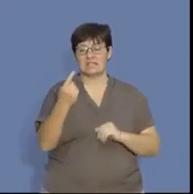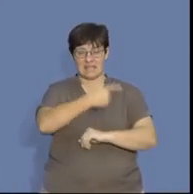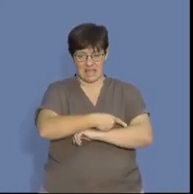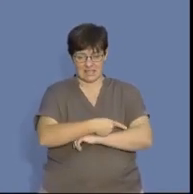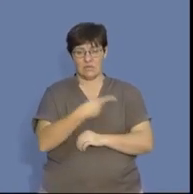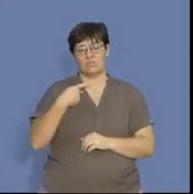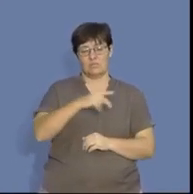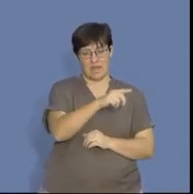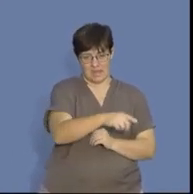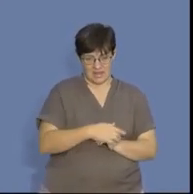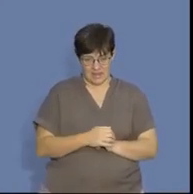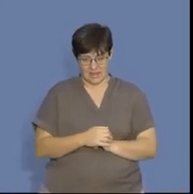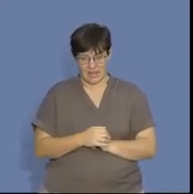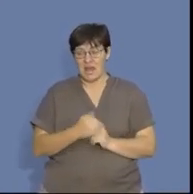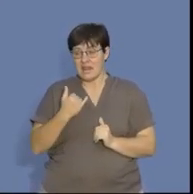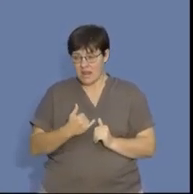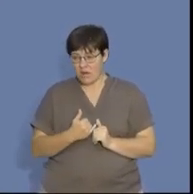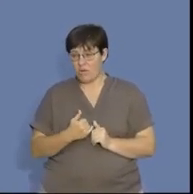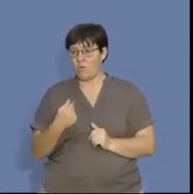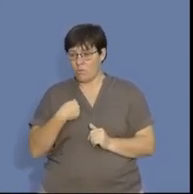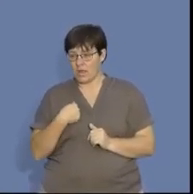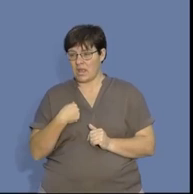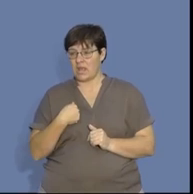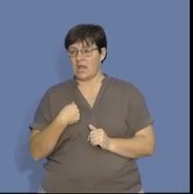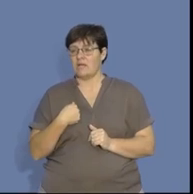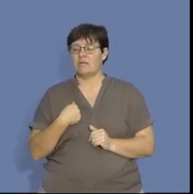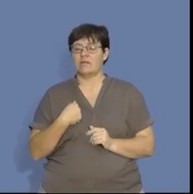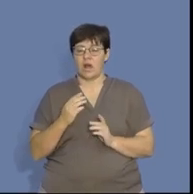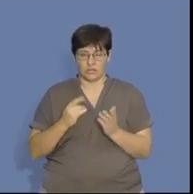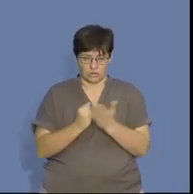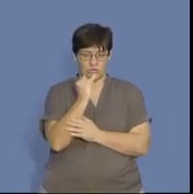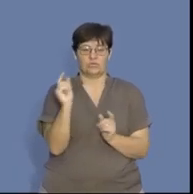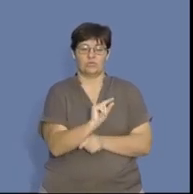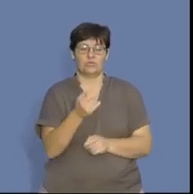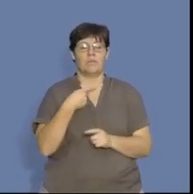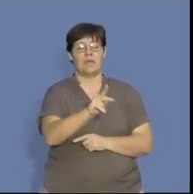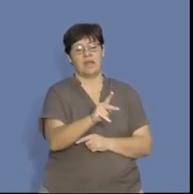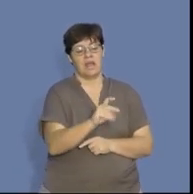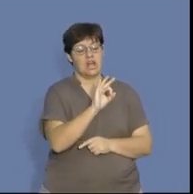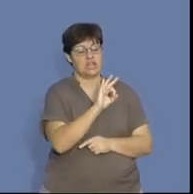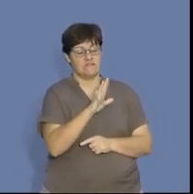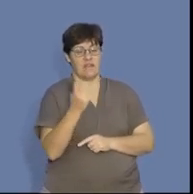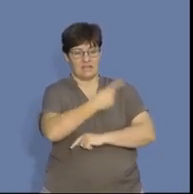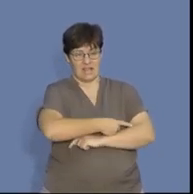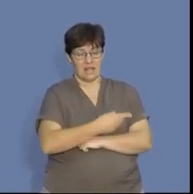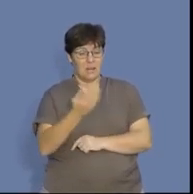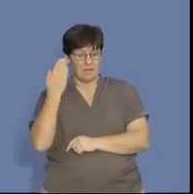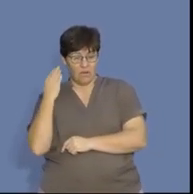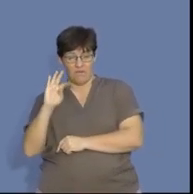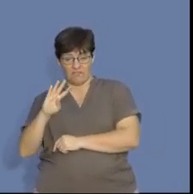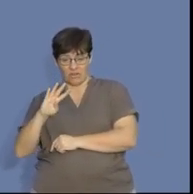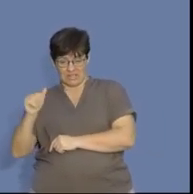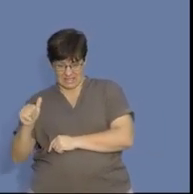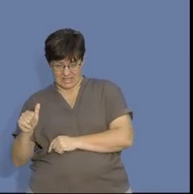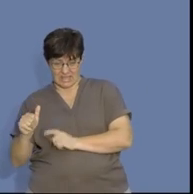to pay our creditors. We are now obviously paying them much sooner. We are now taking